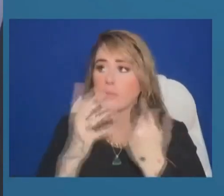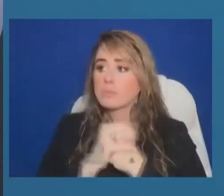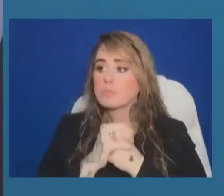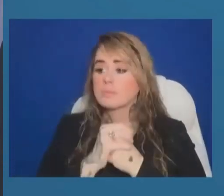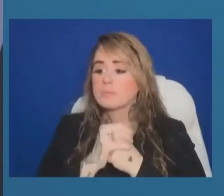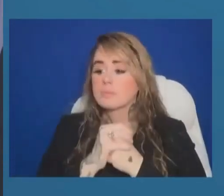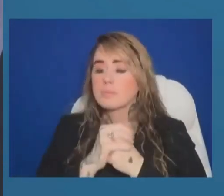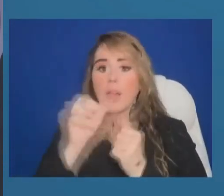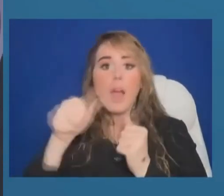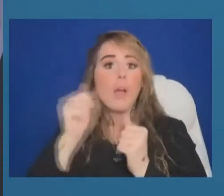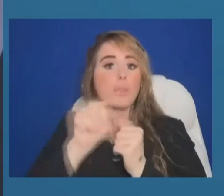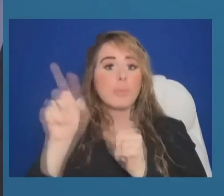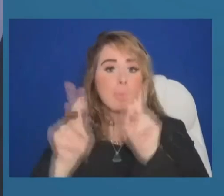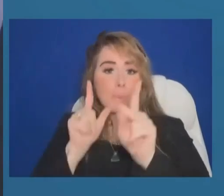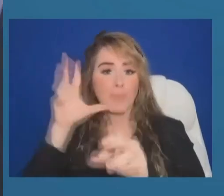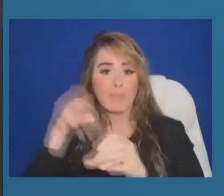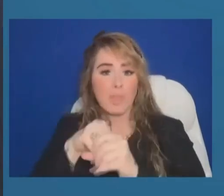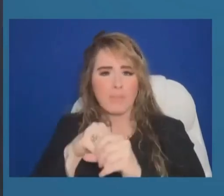others involved. I mean, it feels like